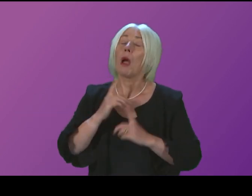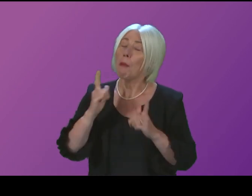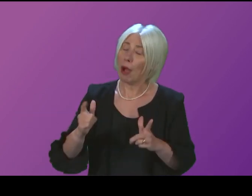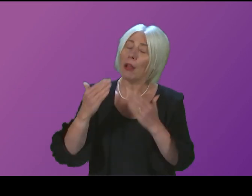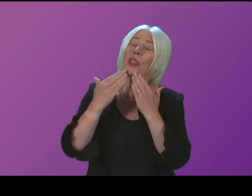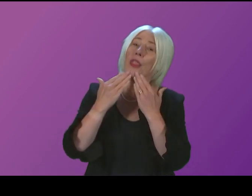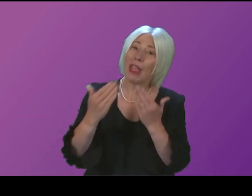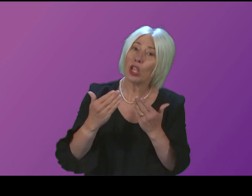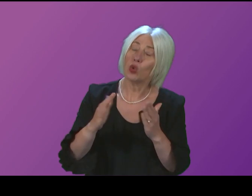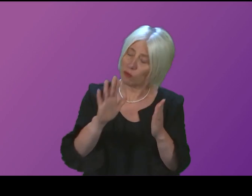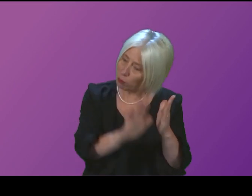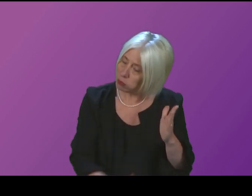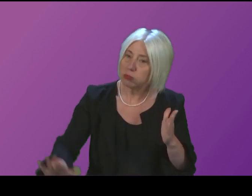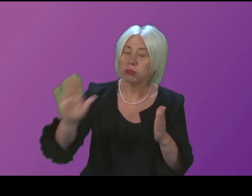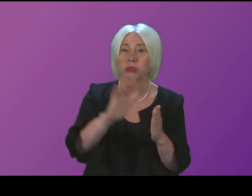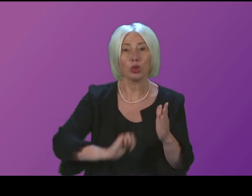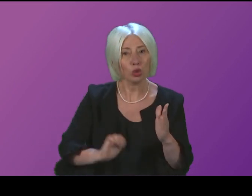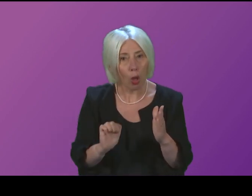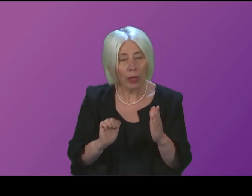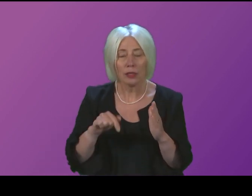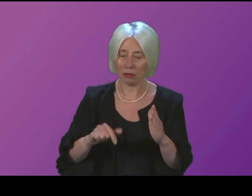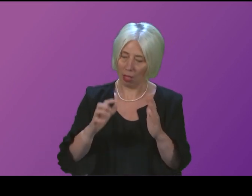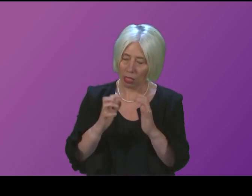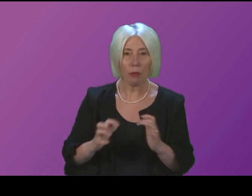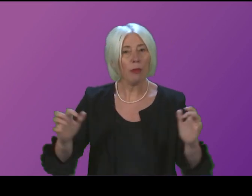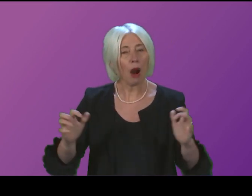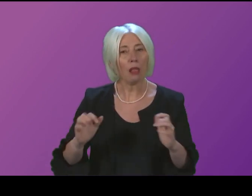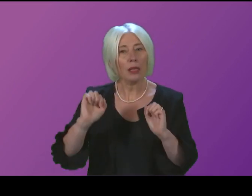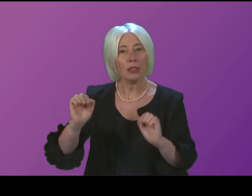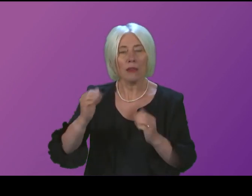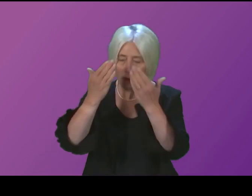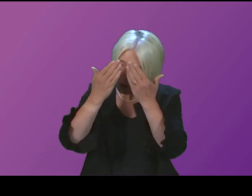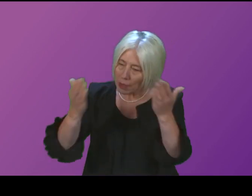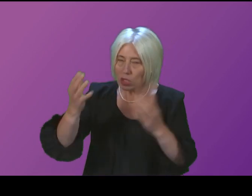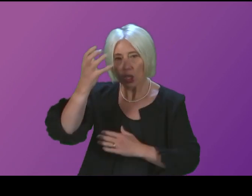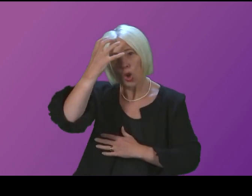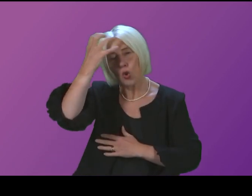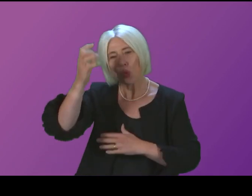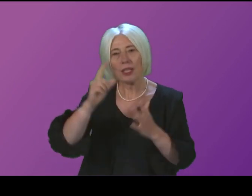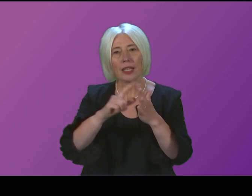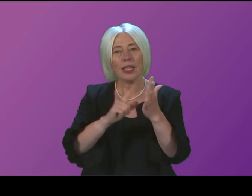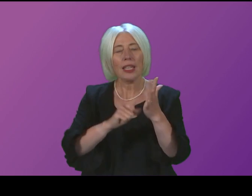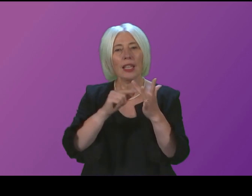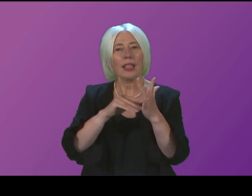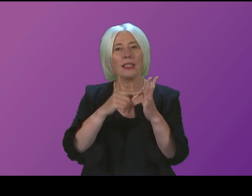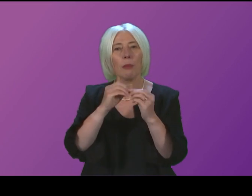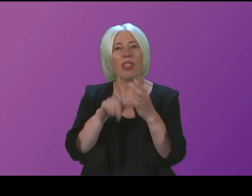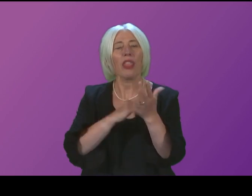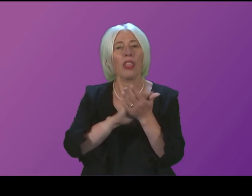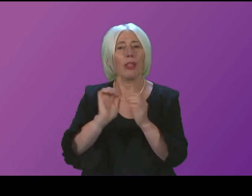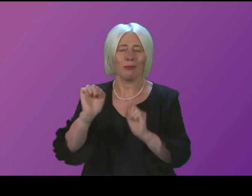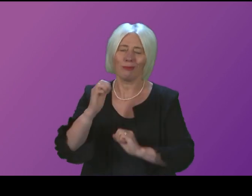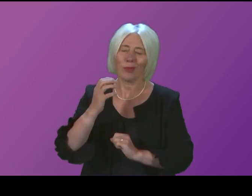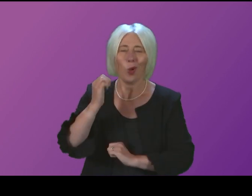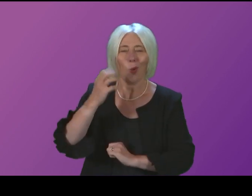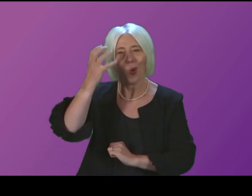nation and as a Parliament for Her Majesty Queen Elizabeth, Queen of Scots, for her extraordinary life